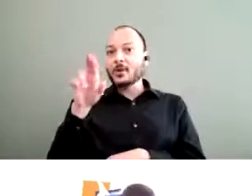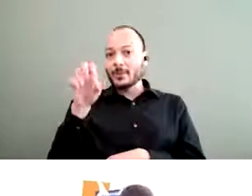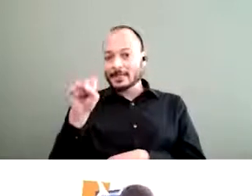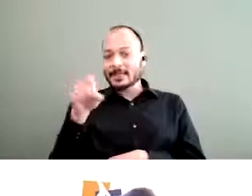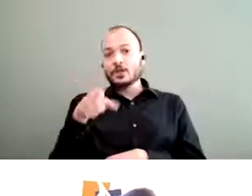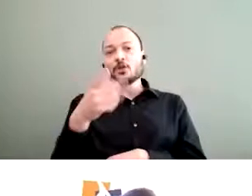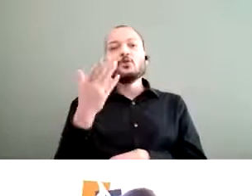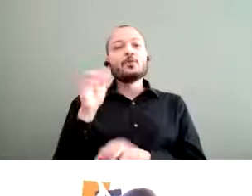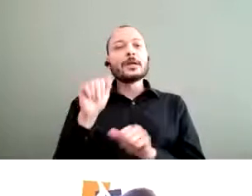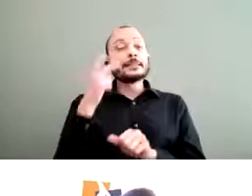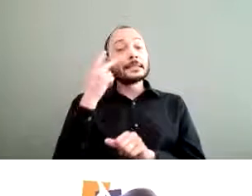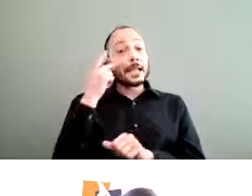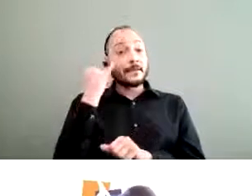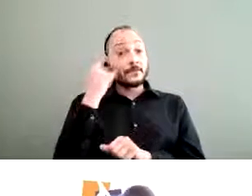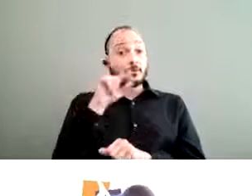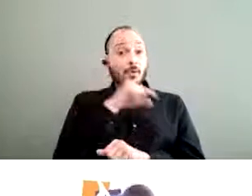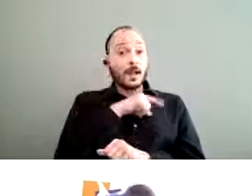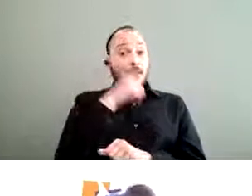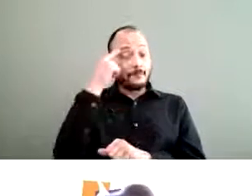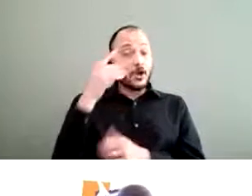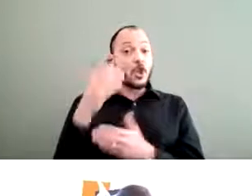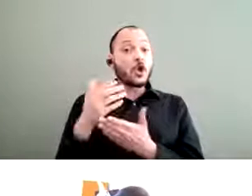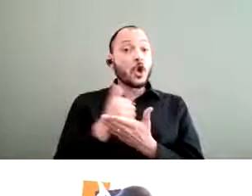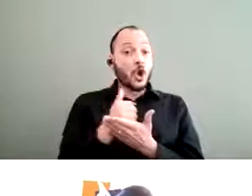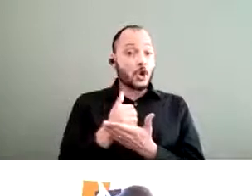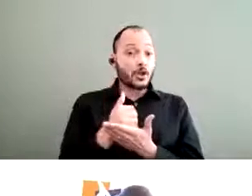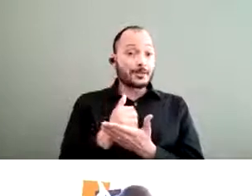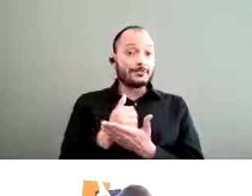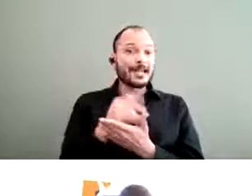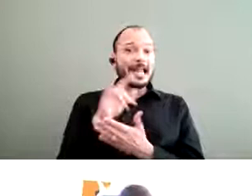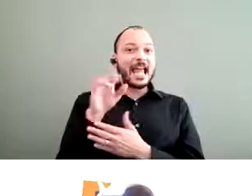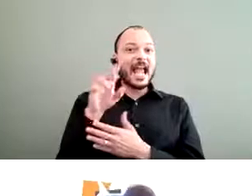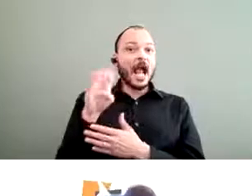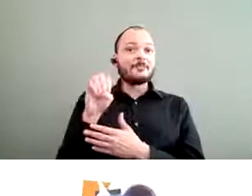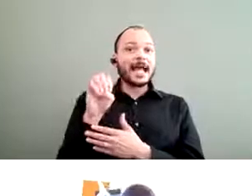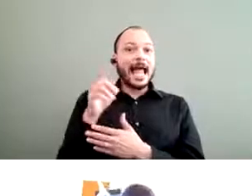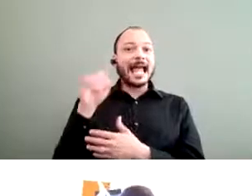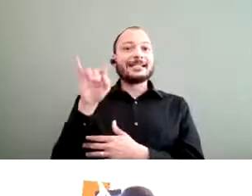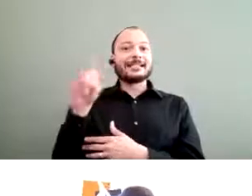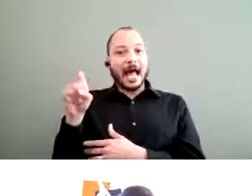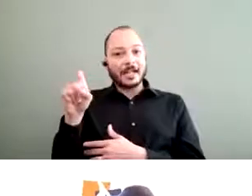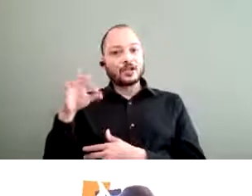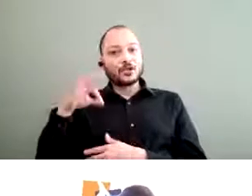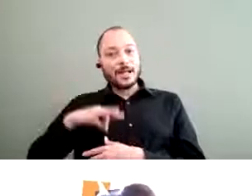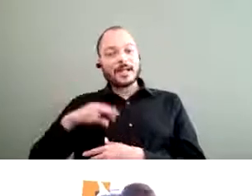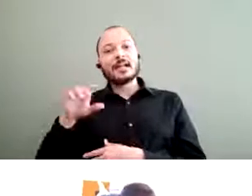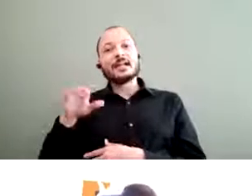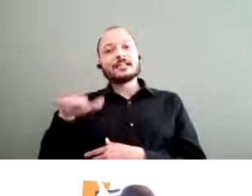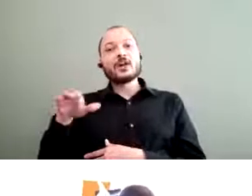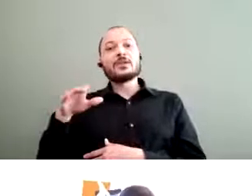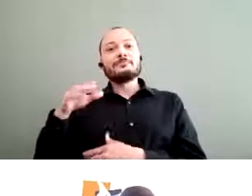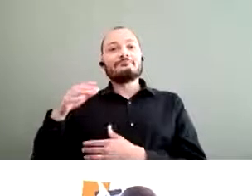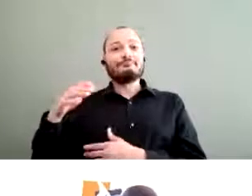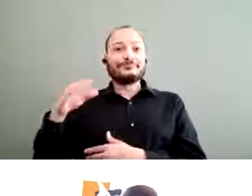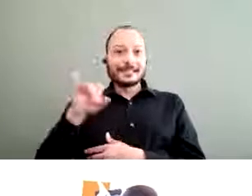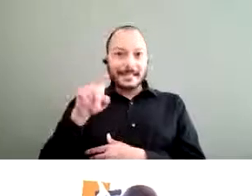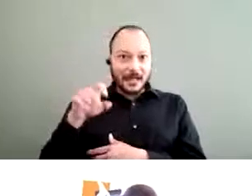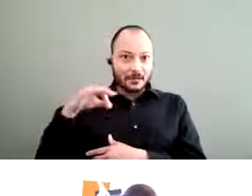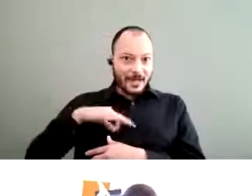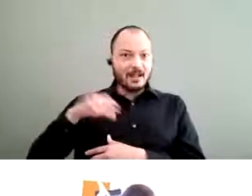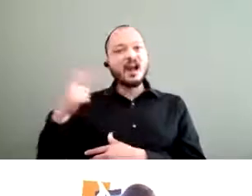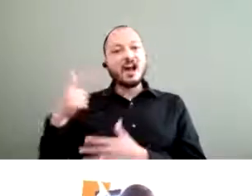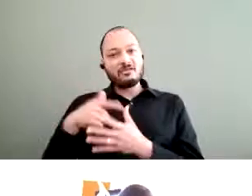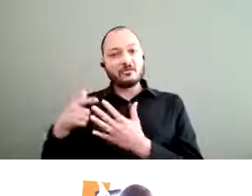you qualify for the earned income tax credit and the child tax credit and other credits. A lot of people don't know that. So